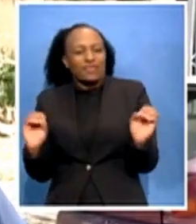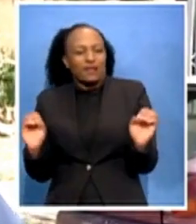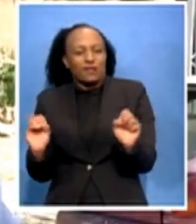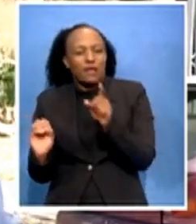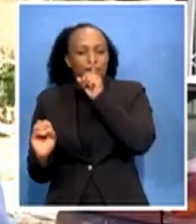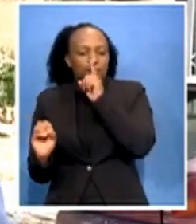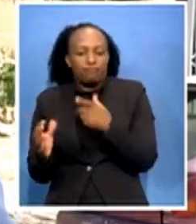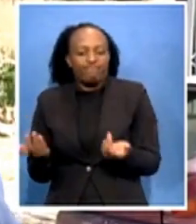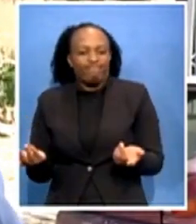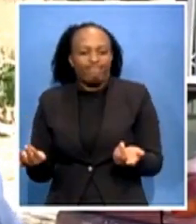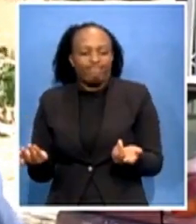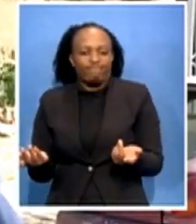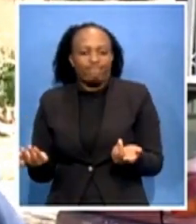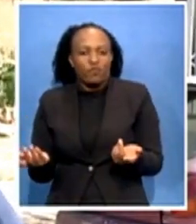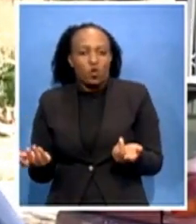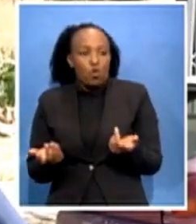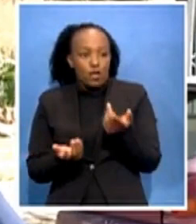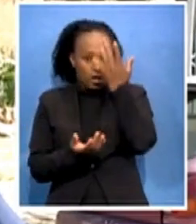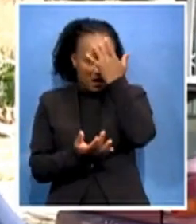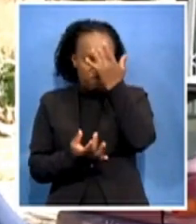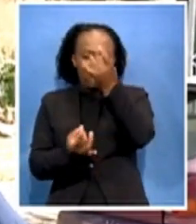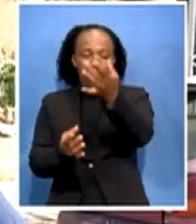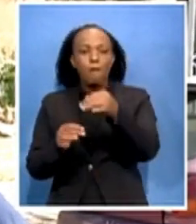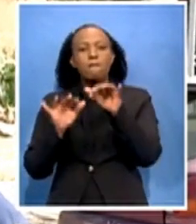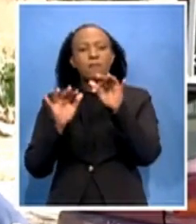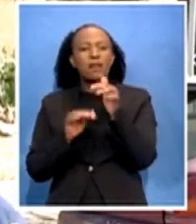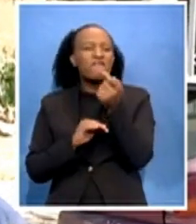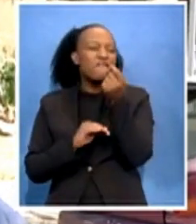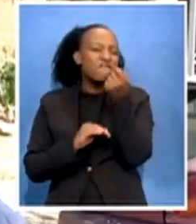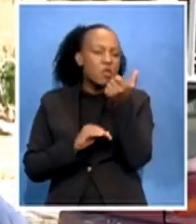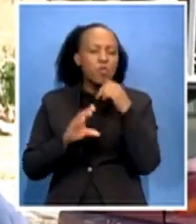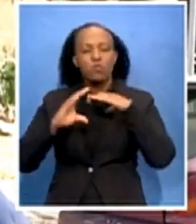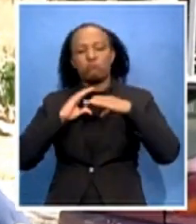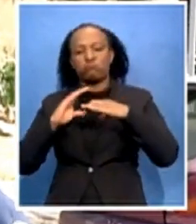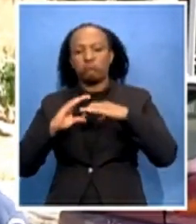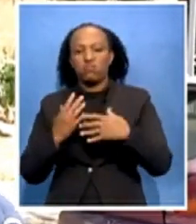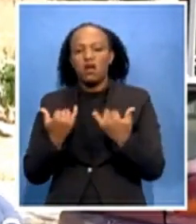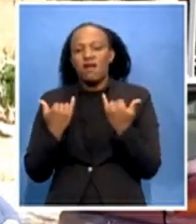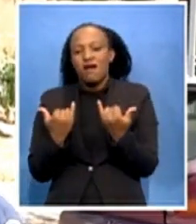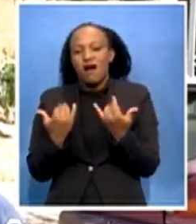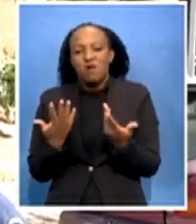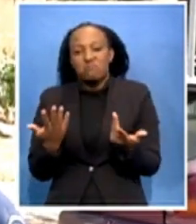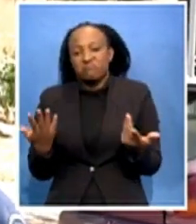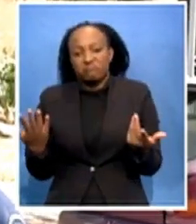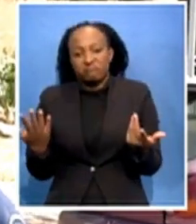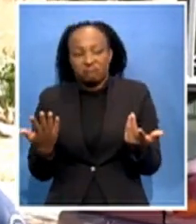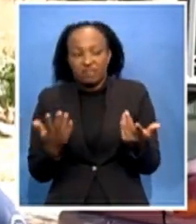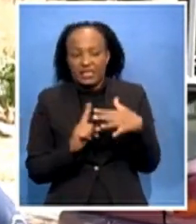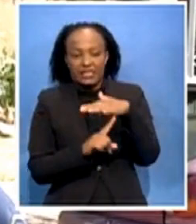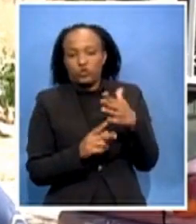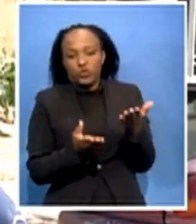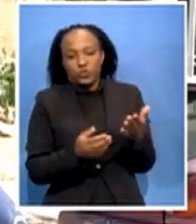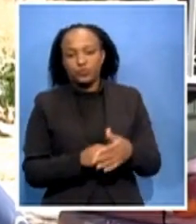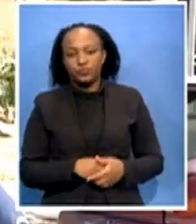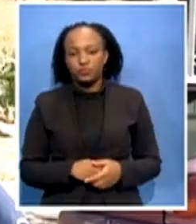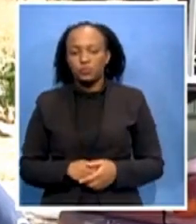people is very minimal. So we are really in a very bad state, man. How are you feeling about the visit of the Deputy President